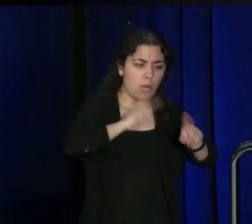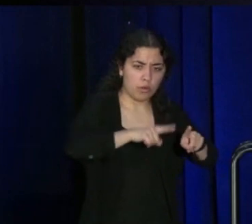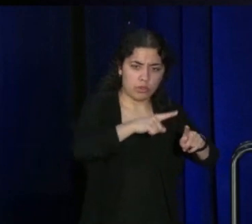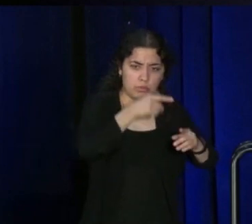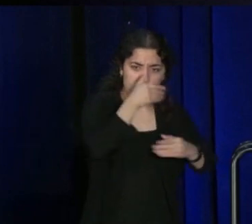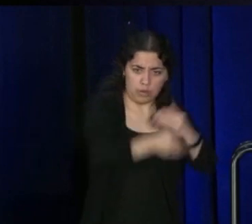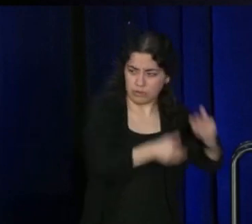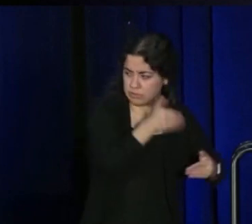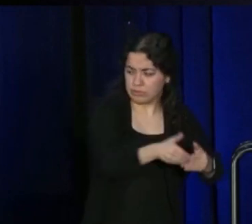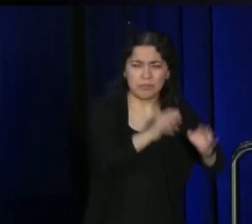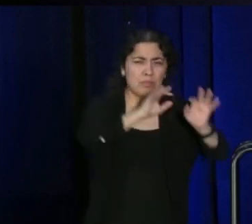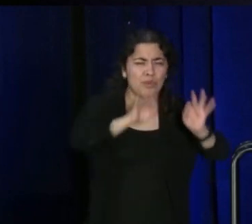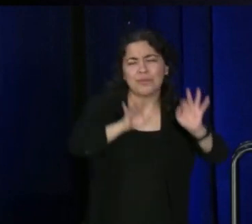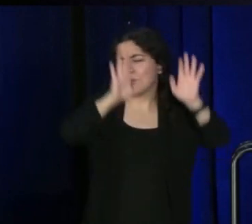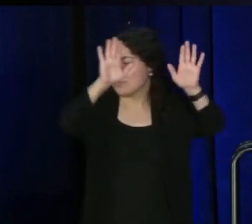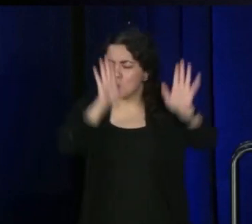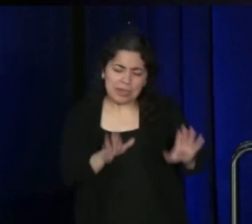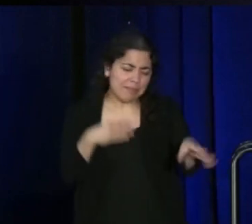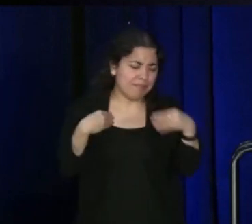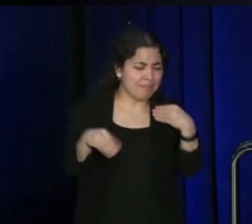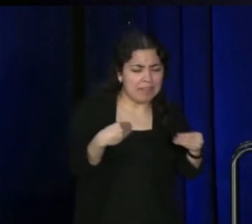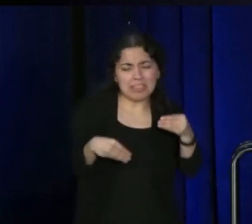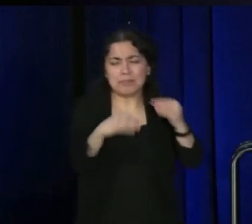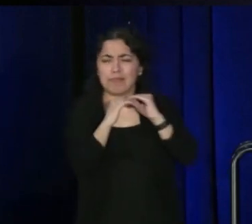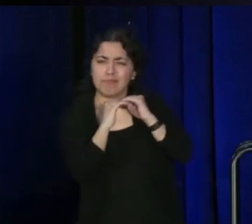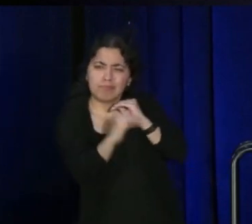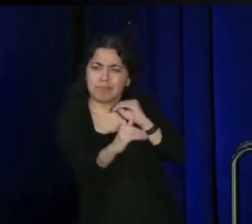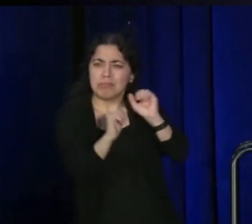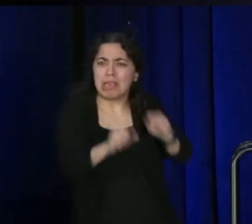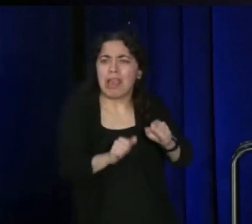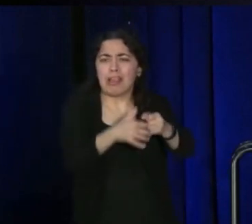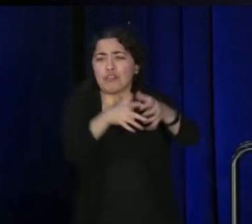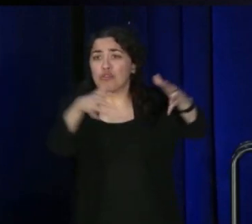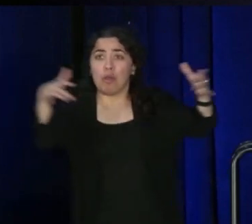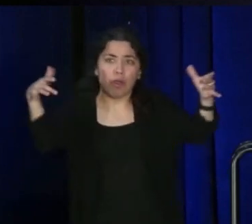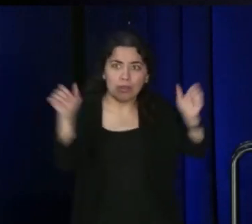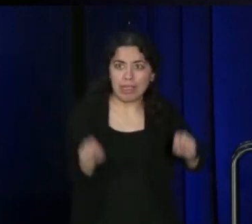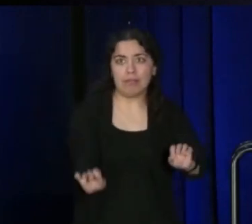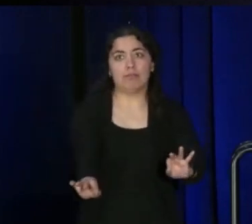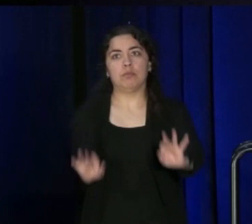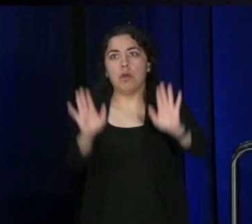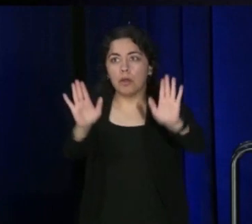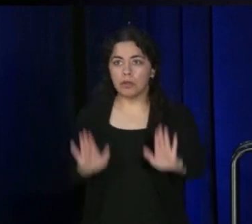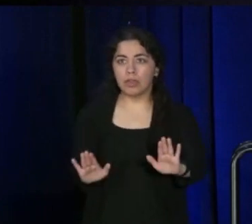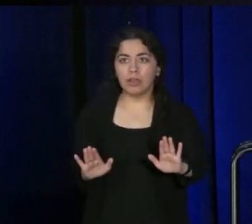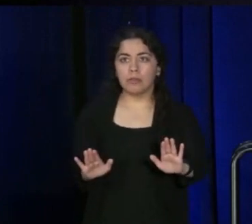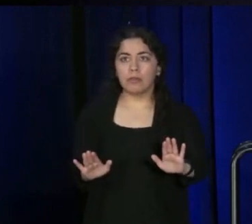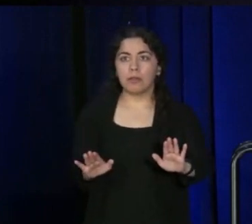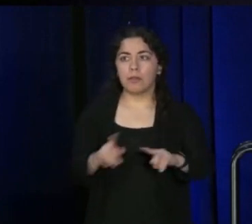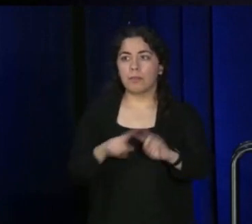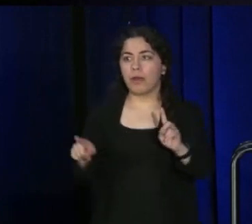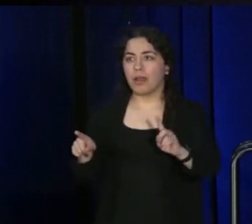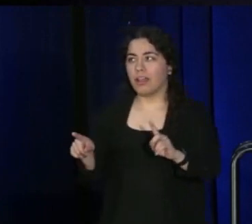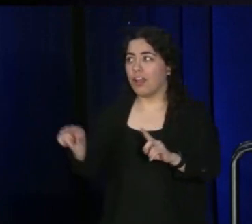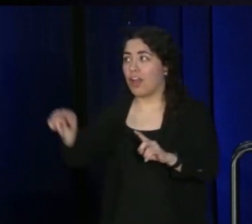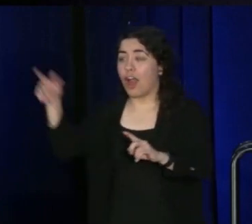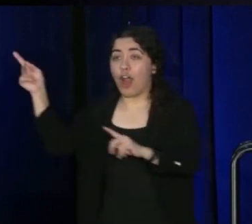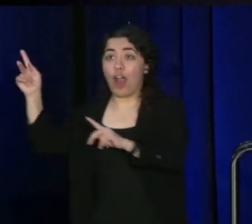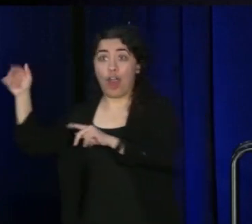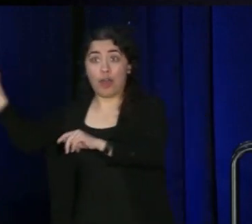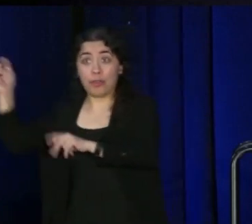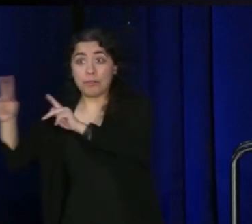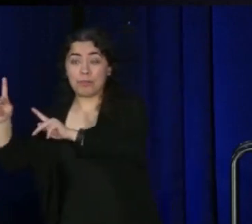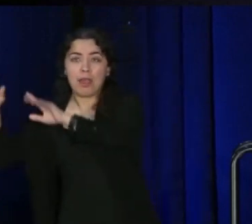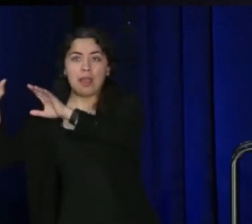and it was great, and it had flexibility and sustainability, and it could grow and everything, and we were beating the market. And all of that work, all of that designing